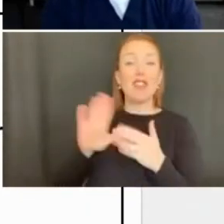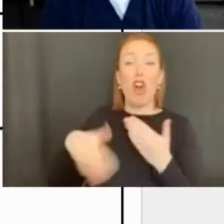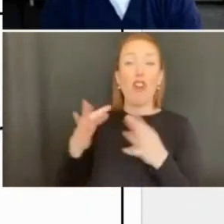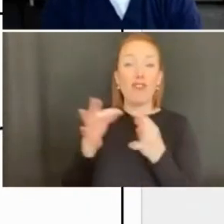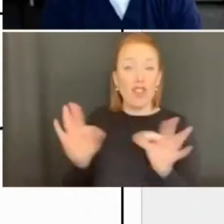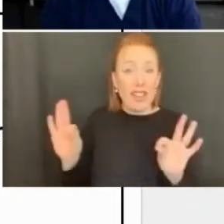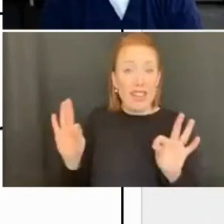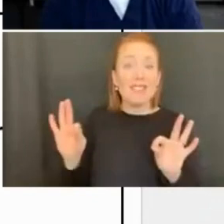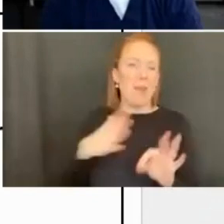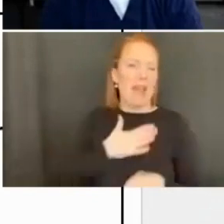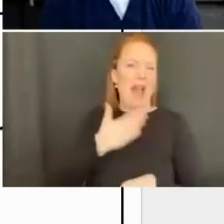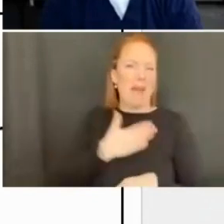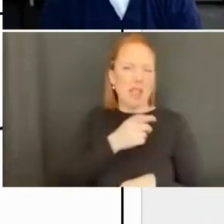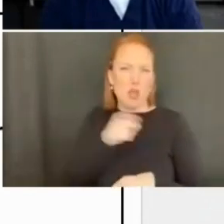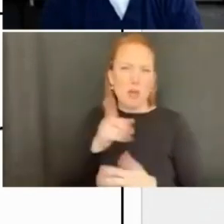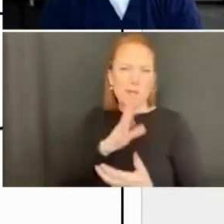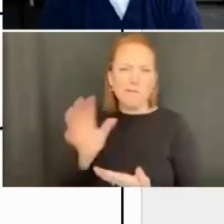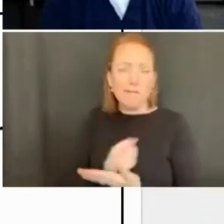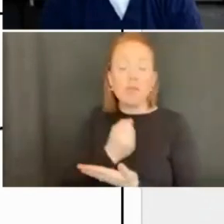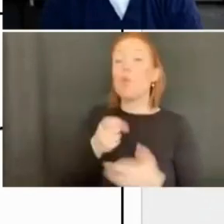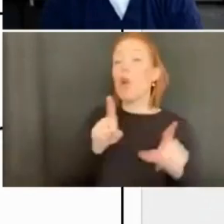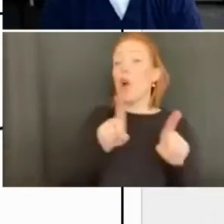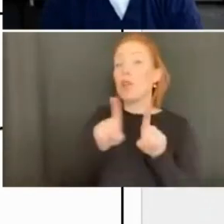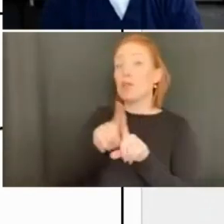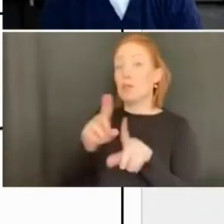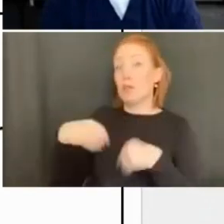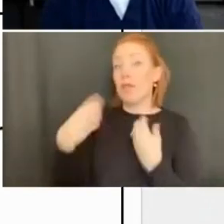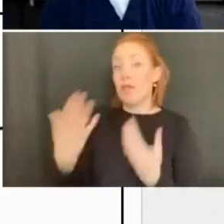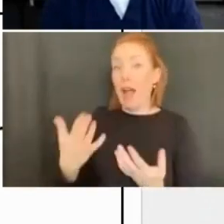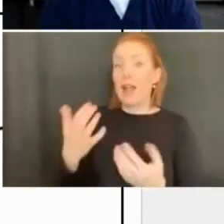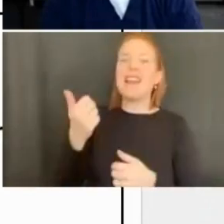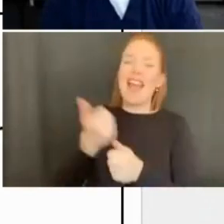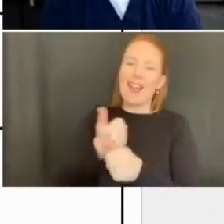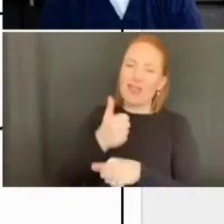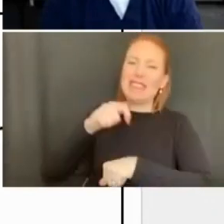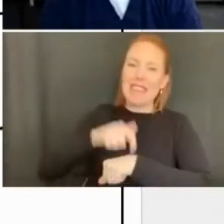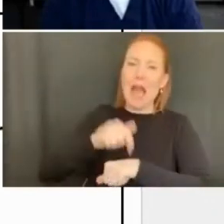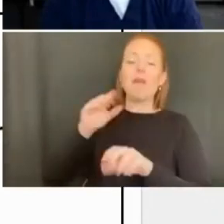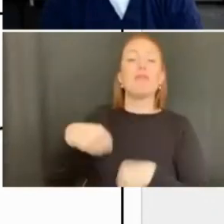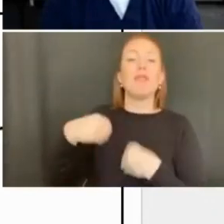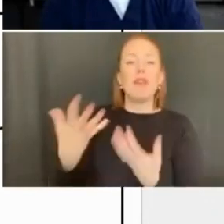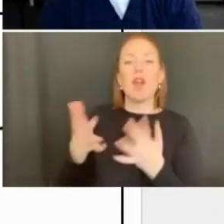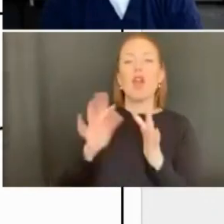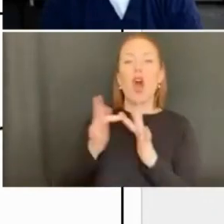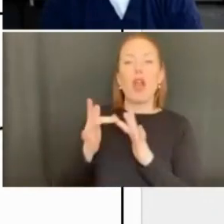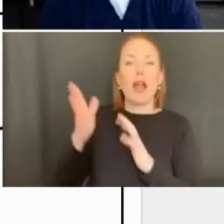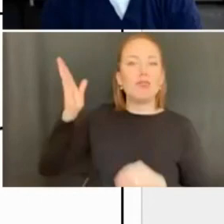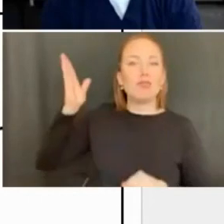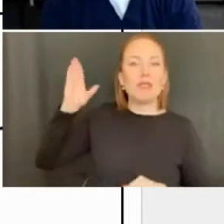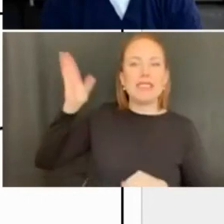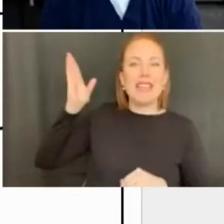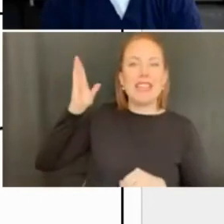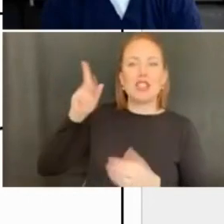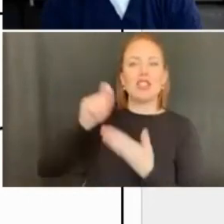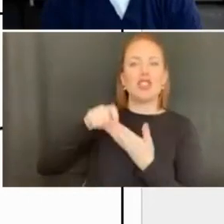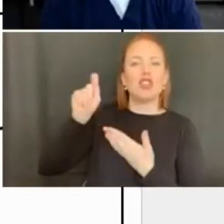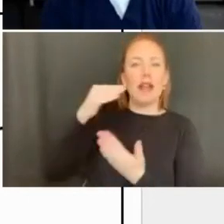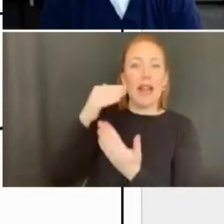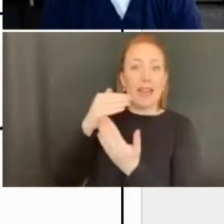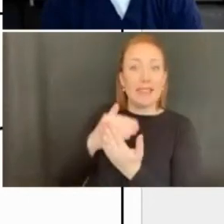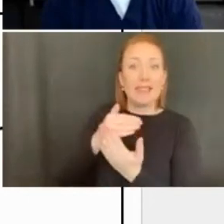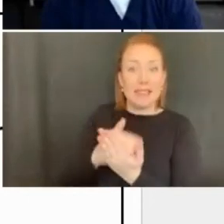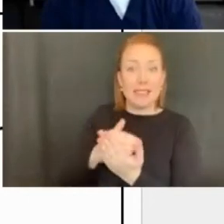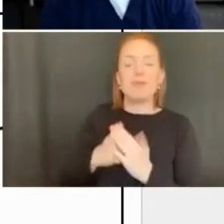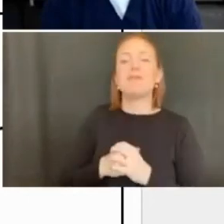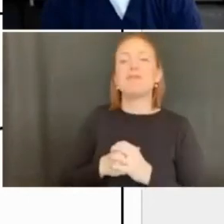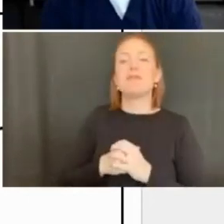how in just a second, we also give out every time an online presentation checklist,